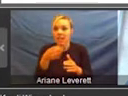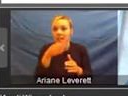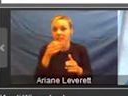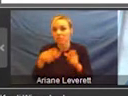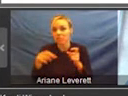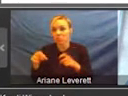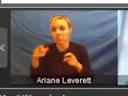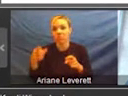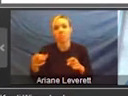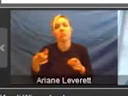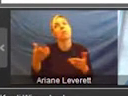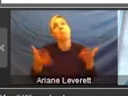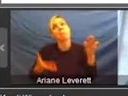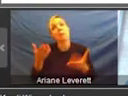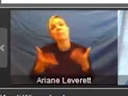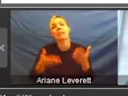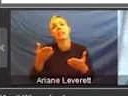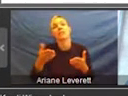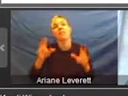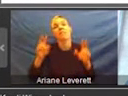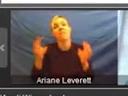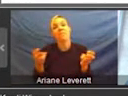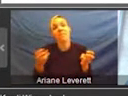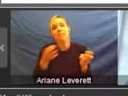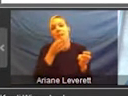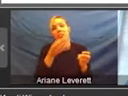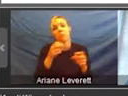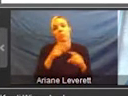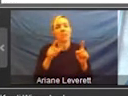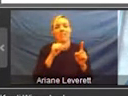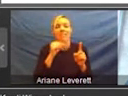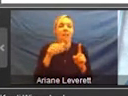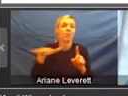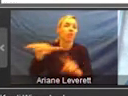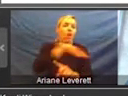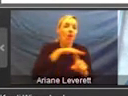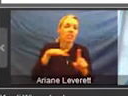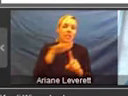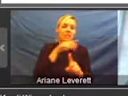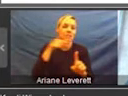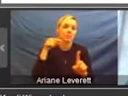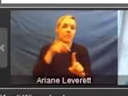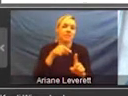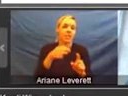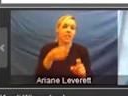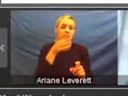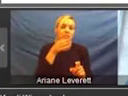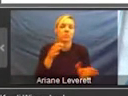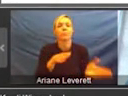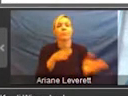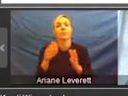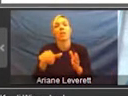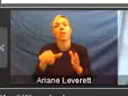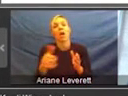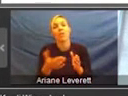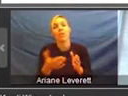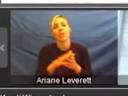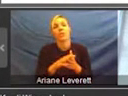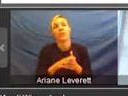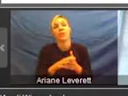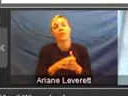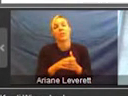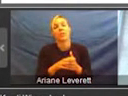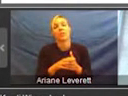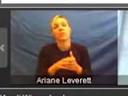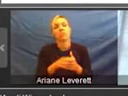medical experts, but not context-specific experts and so on. And another aspect is relating to engaging with local governments, where we